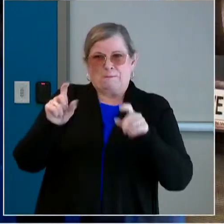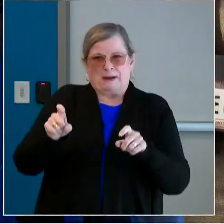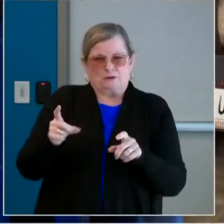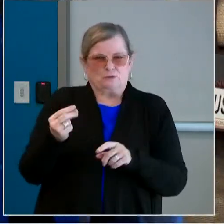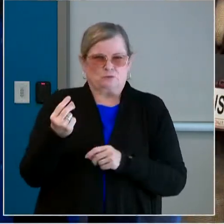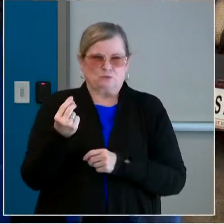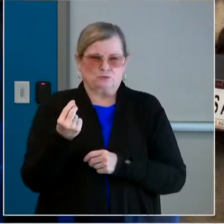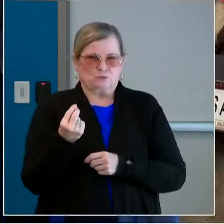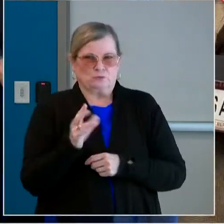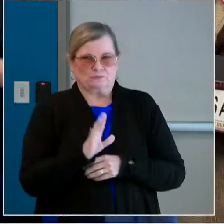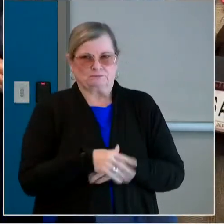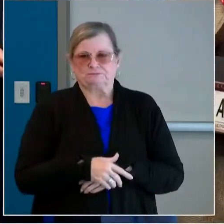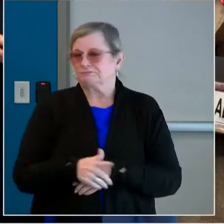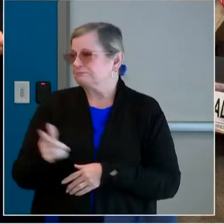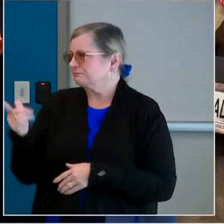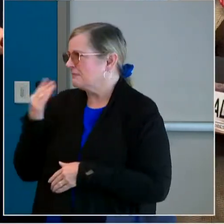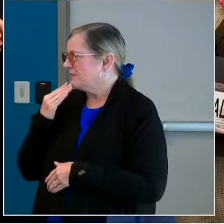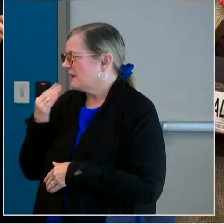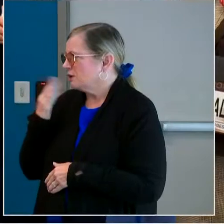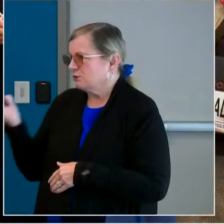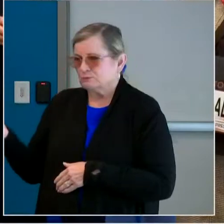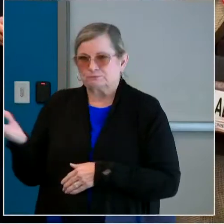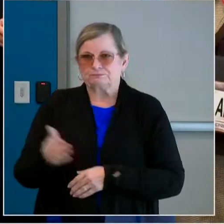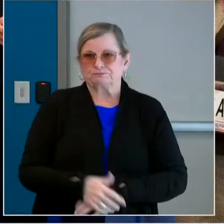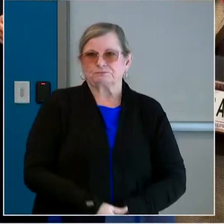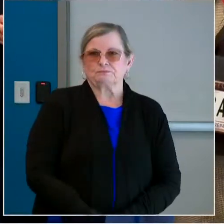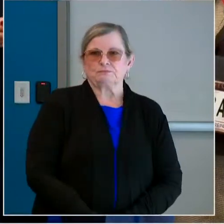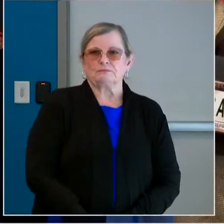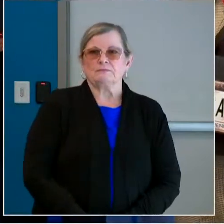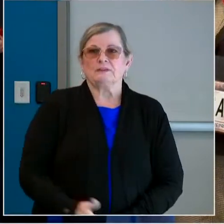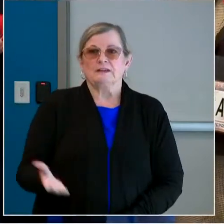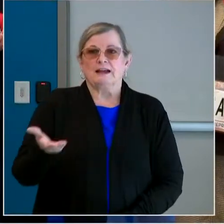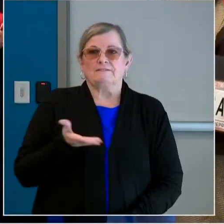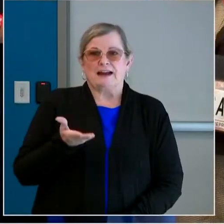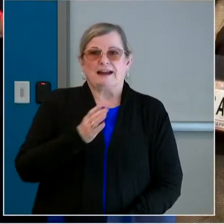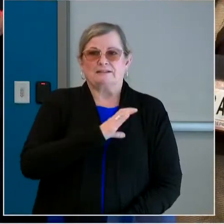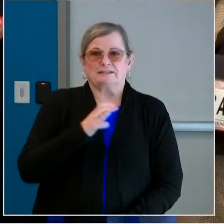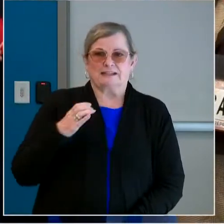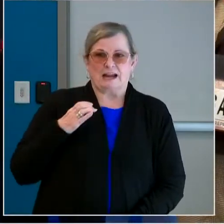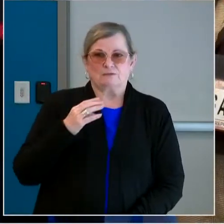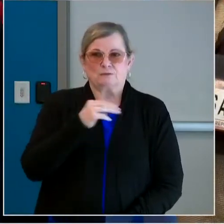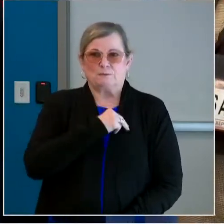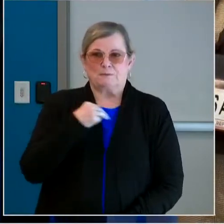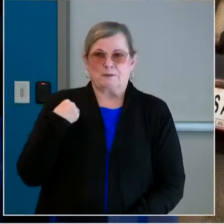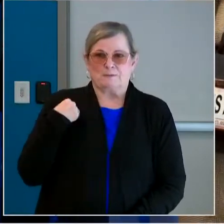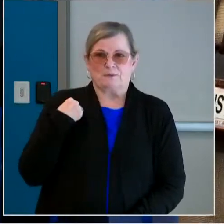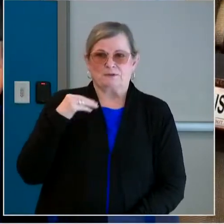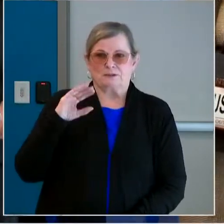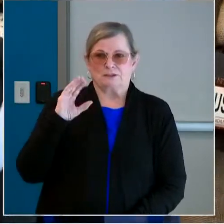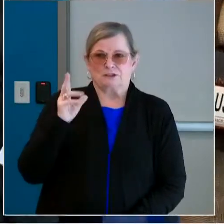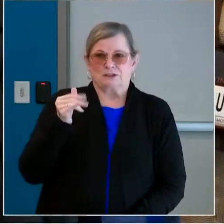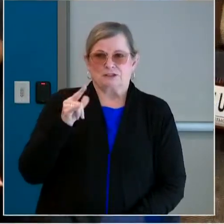Chairman Mendelson, thank you. I invite Councilmember Charles Allen to come on up.